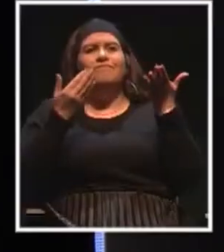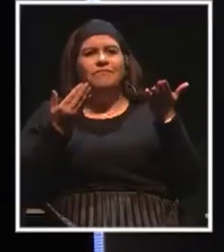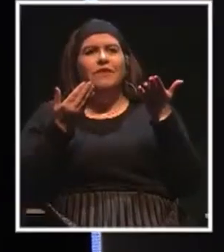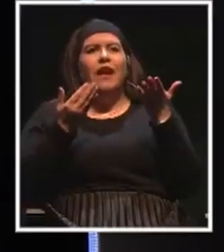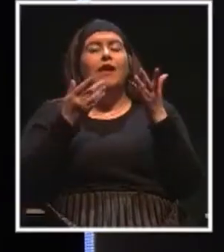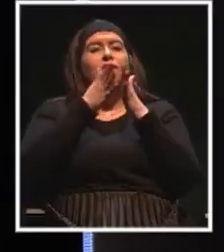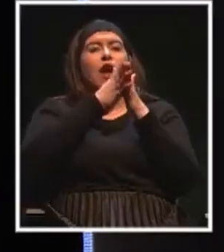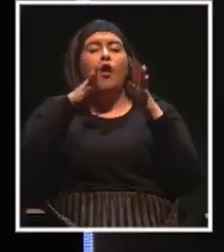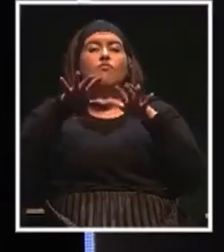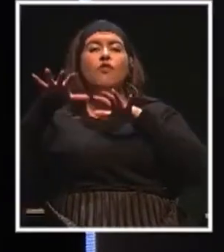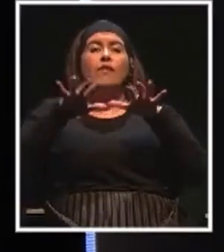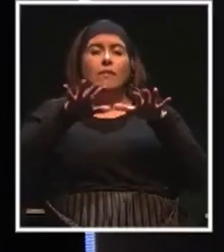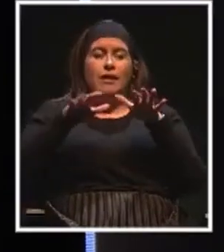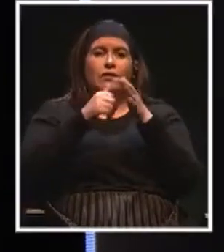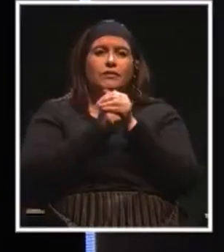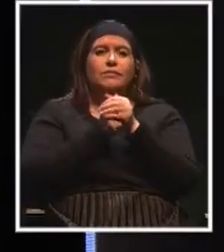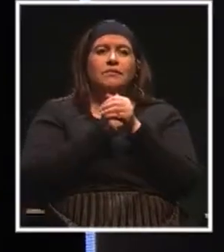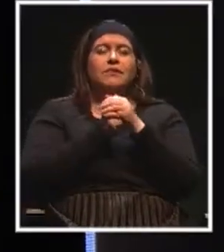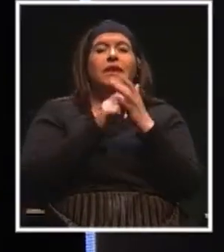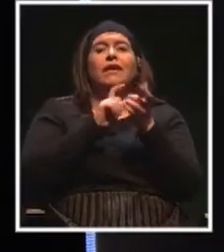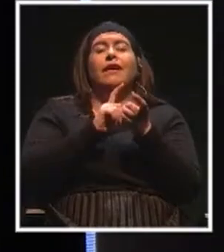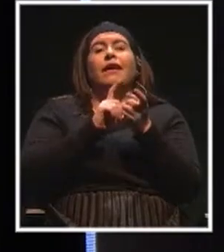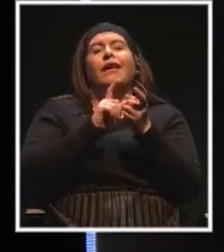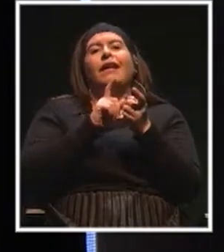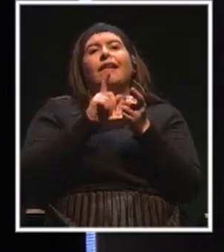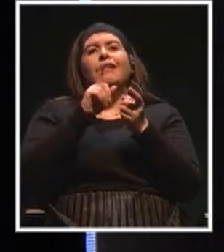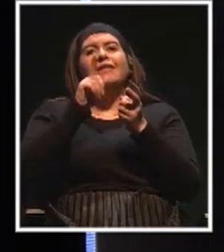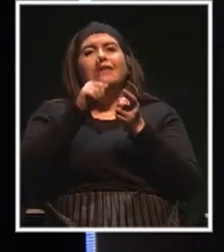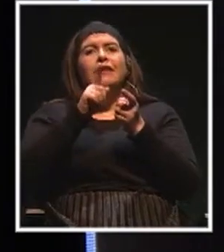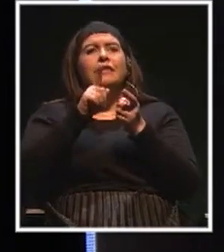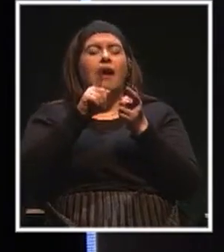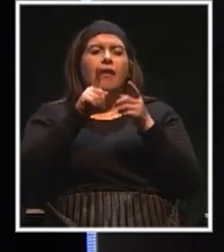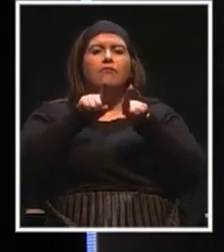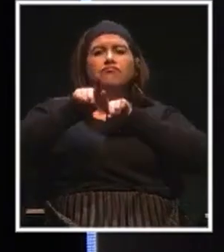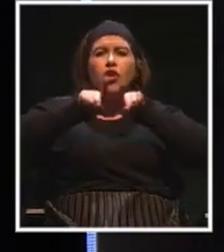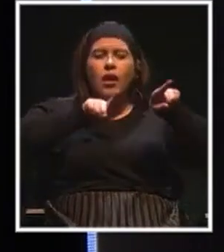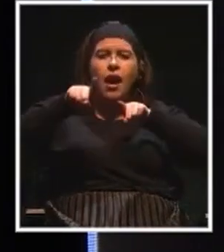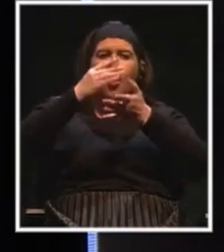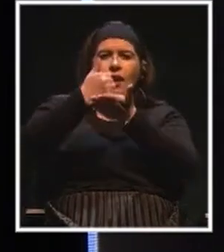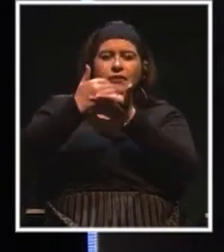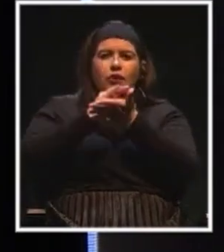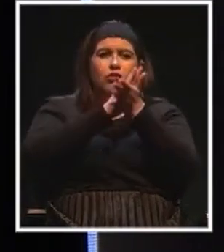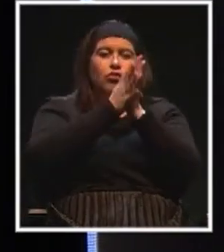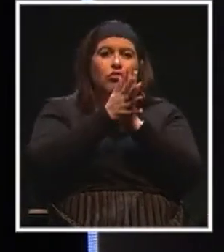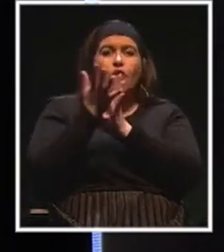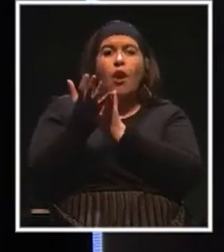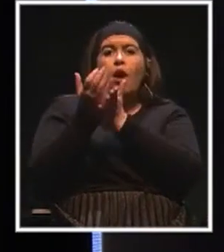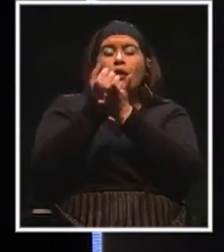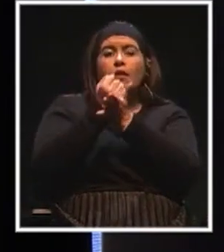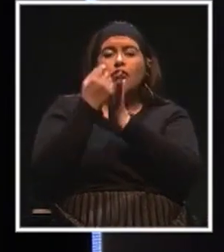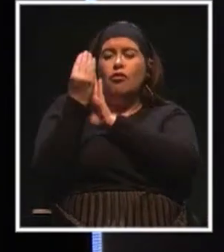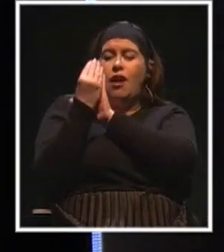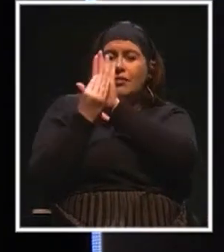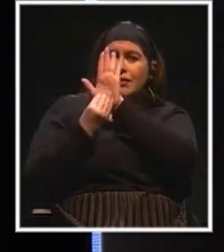deeper experience, contextualized content, background information, all that sort of stuff, while you're